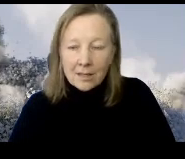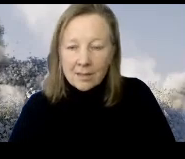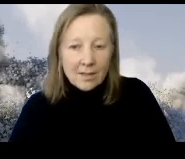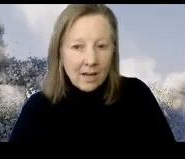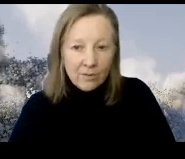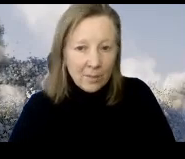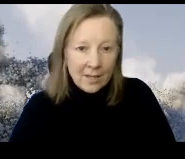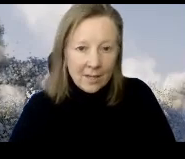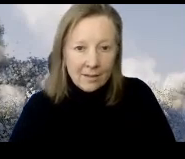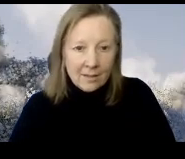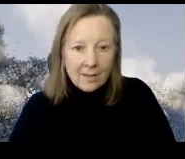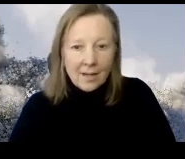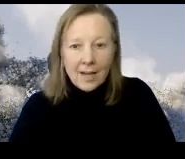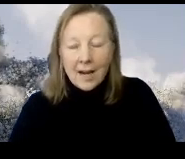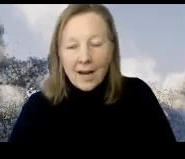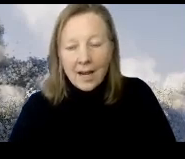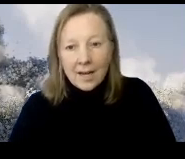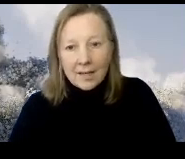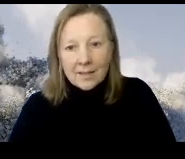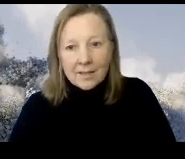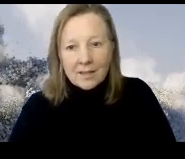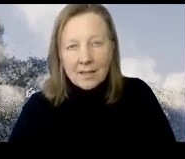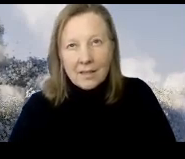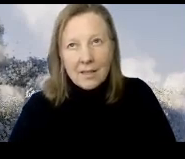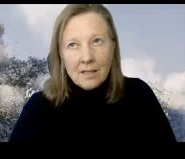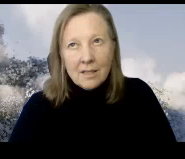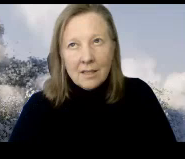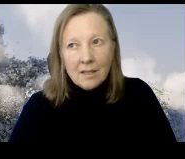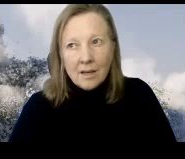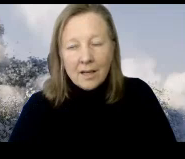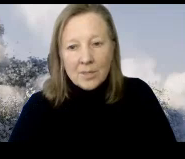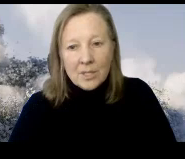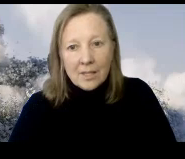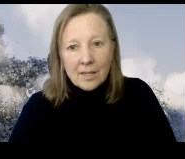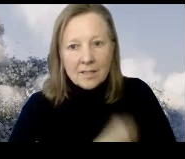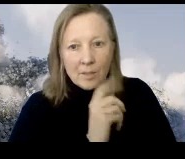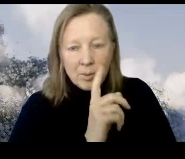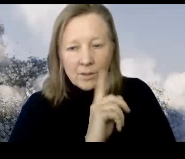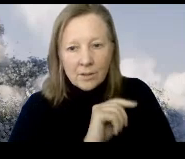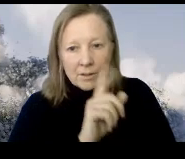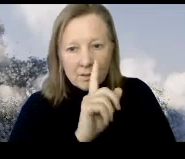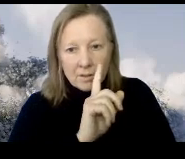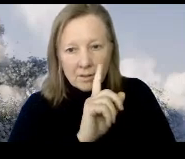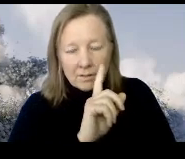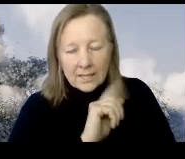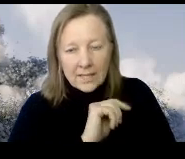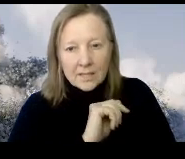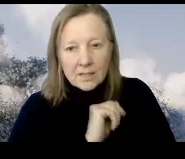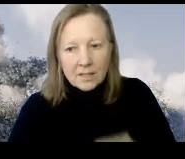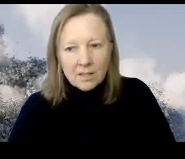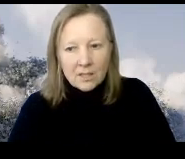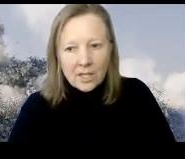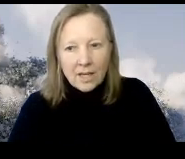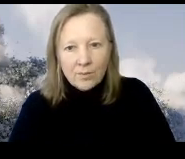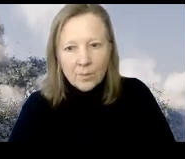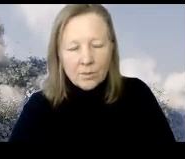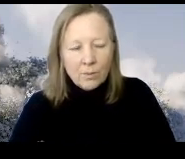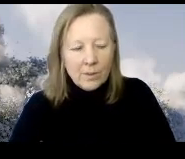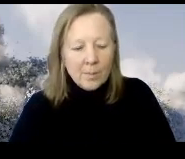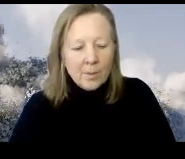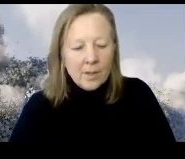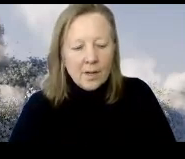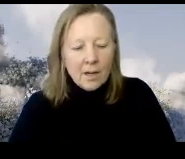classes start every Monday, and the IMG classes, I put in the dates in the chat